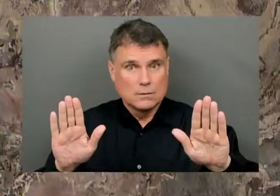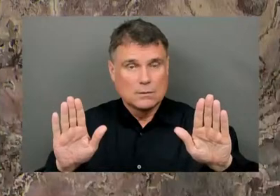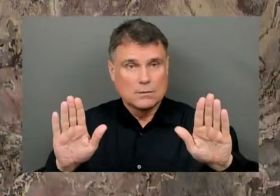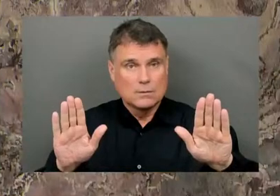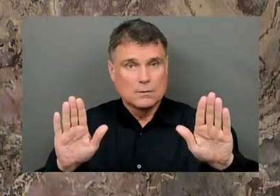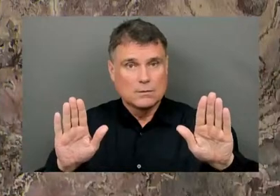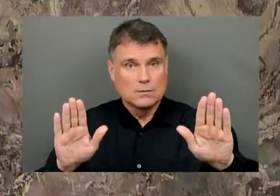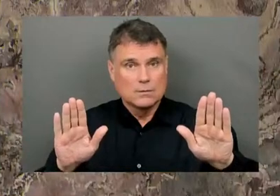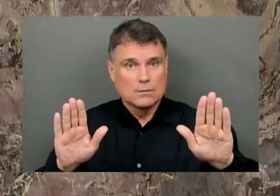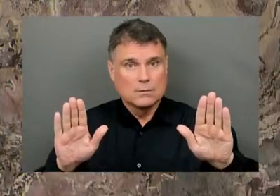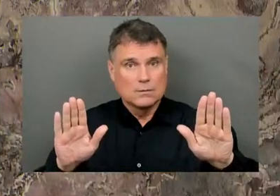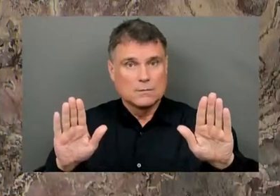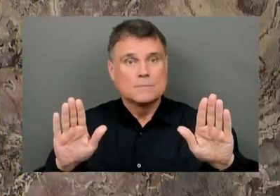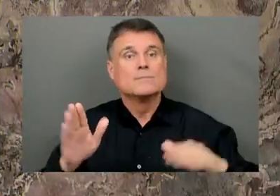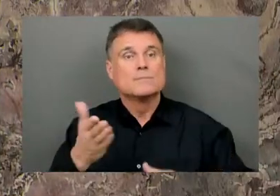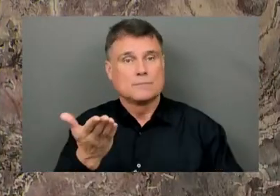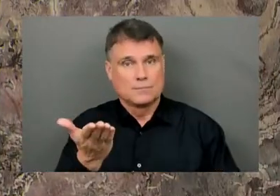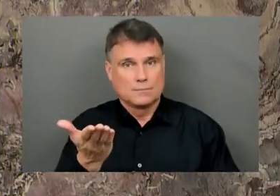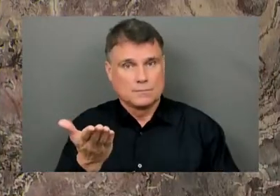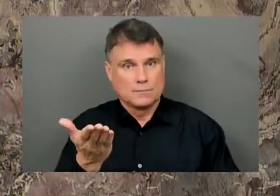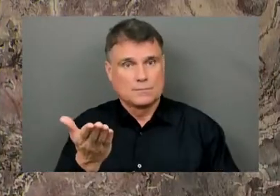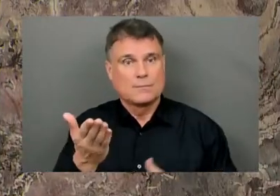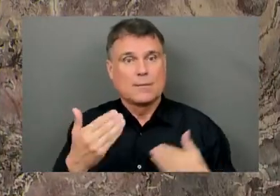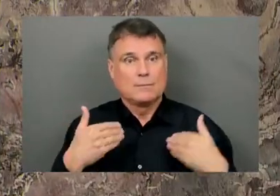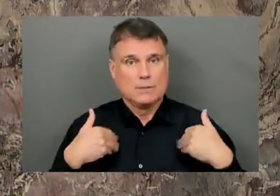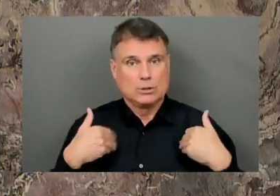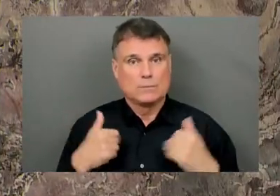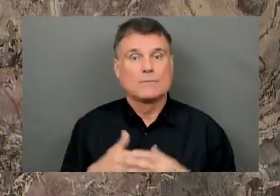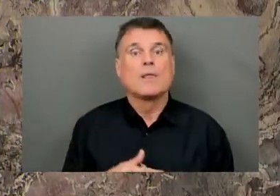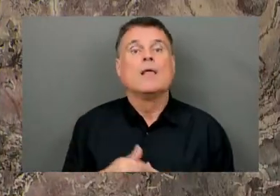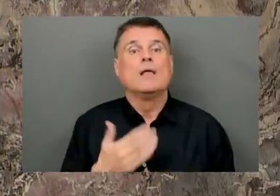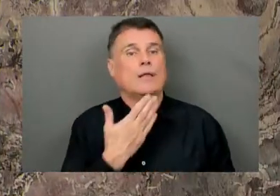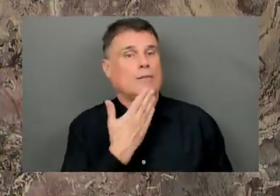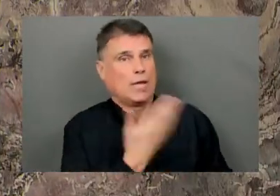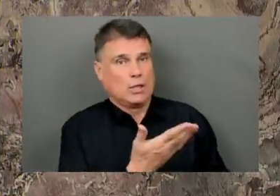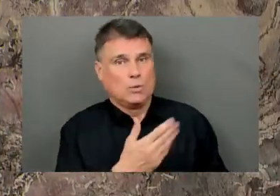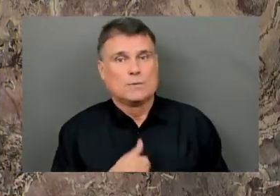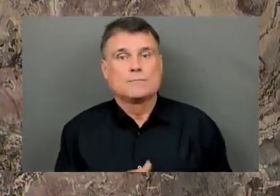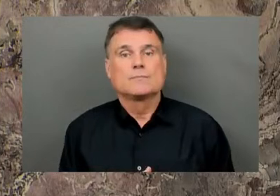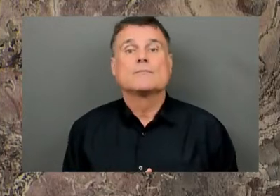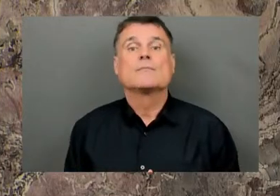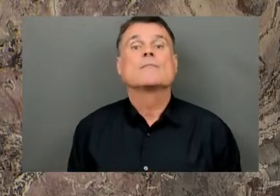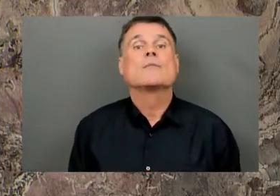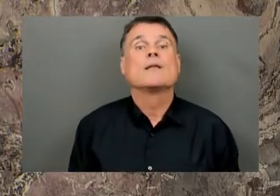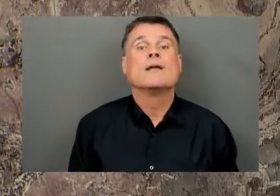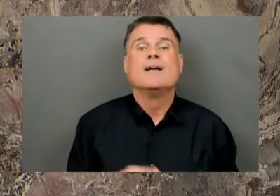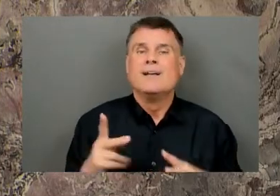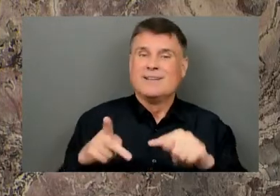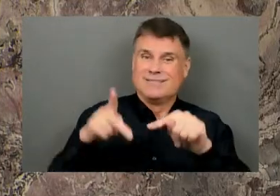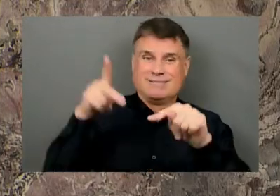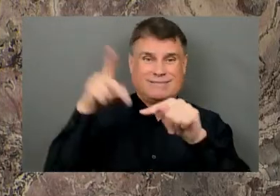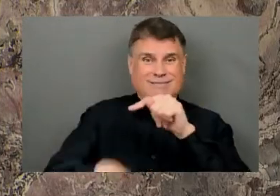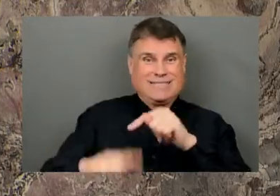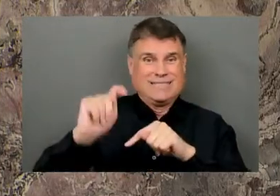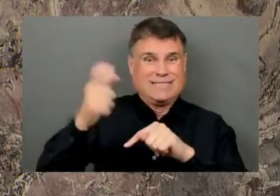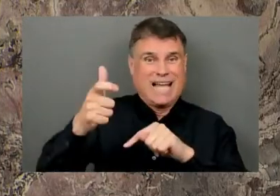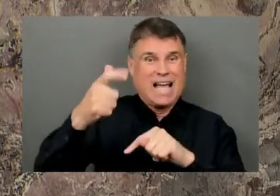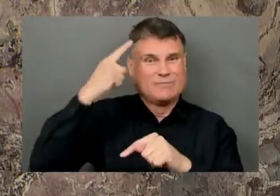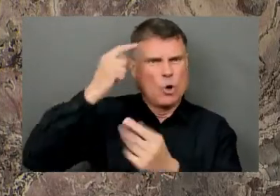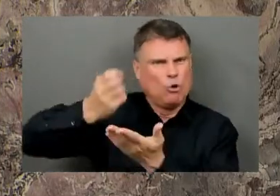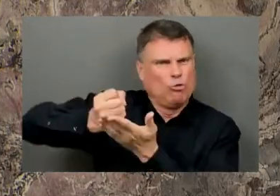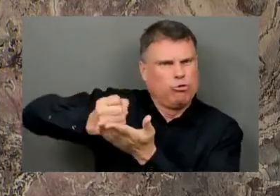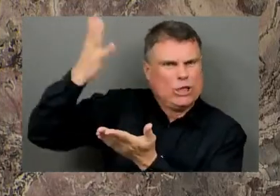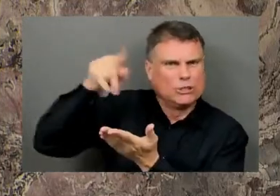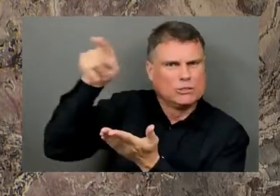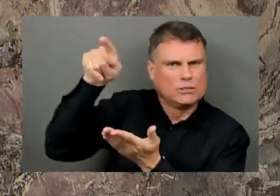much, Mr. Speaker. As I said, tax cuts for the top 2%, tax cuts for big business,